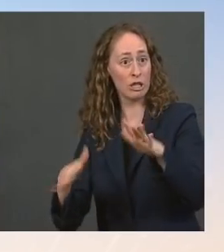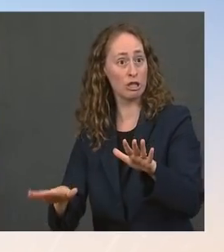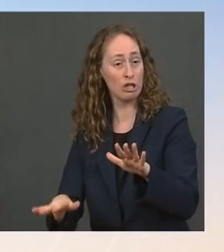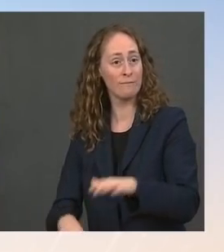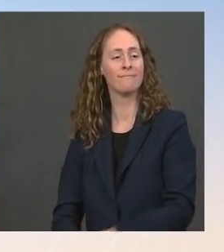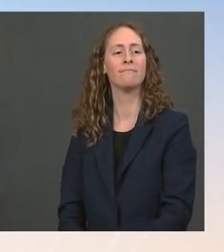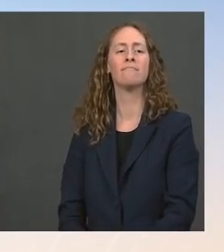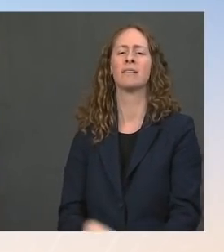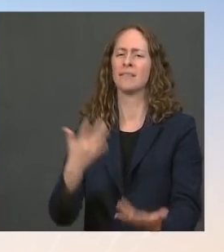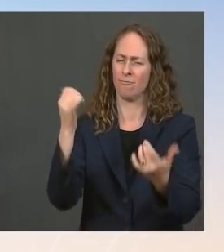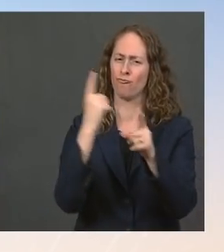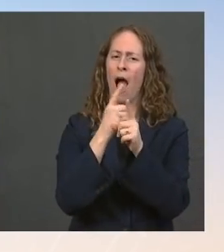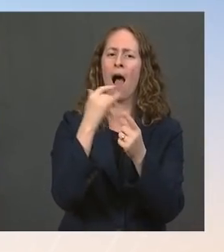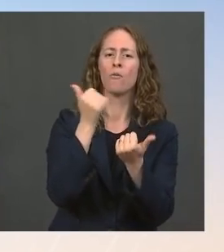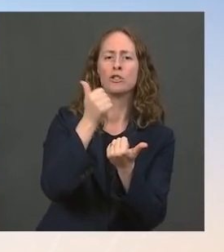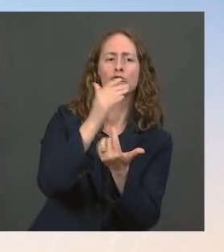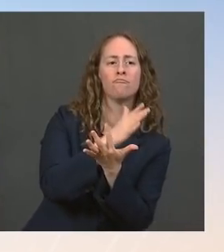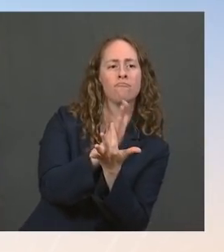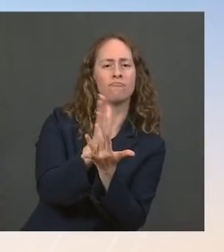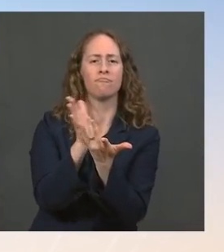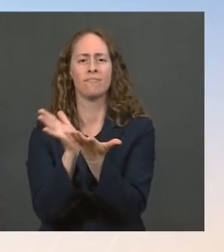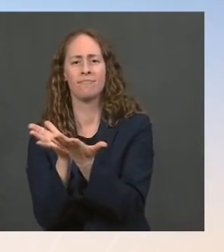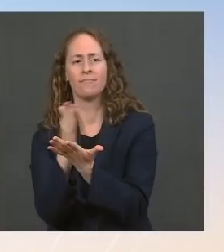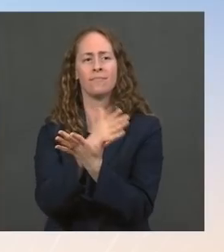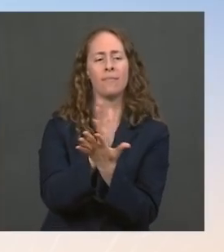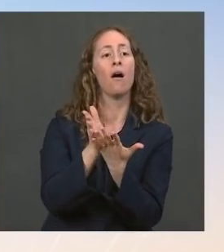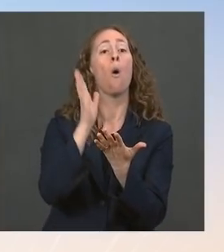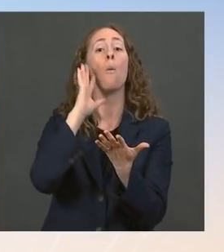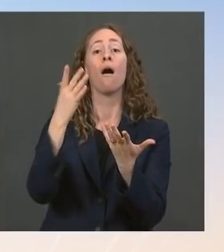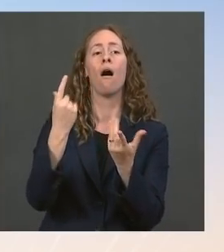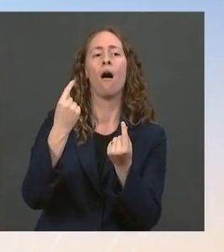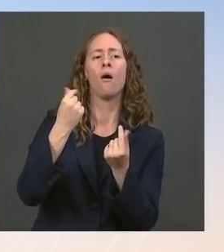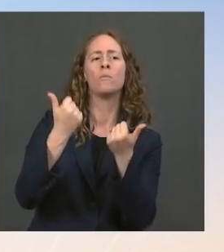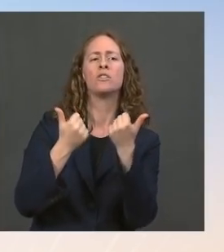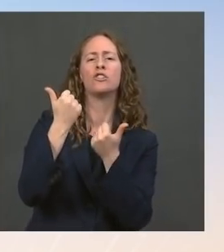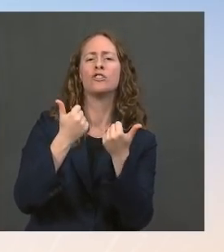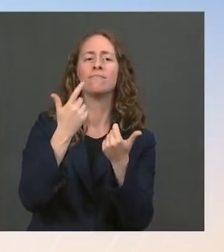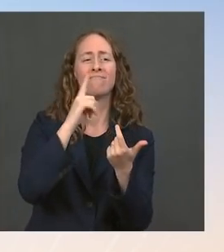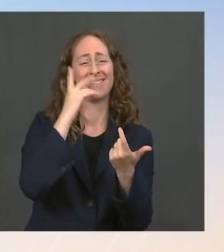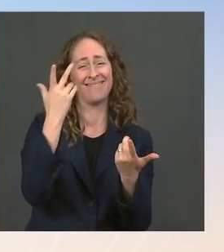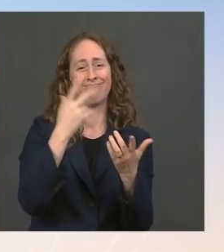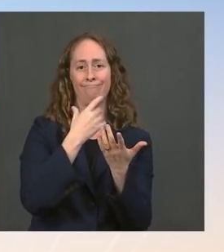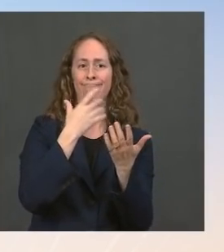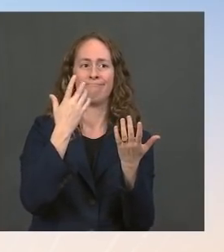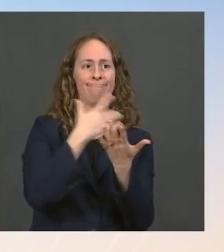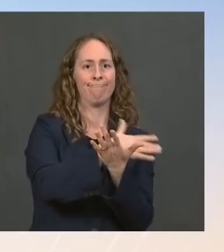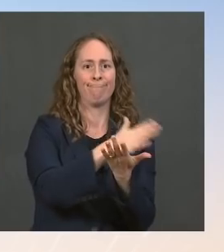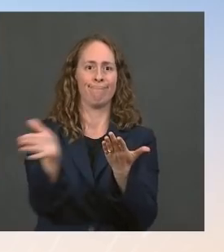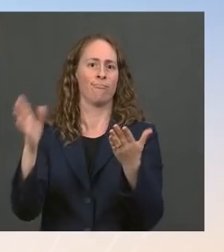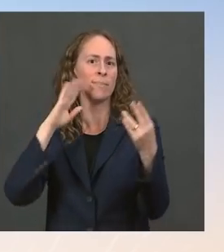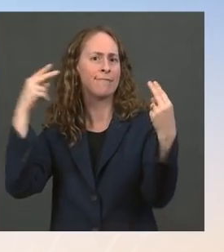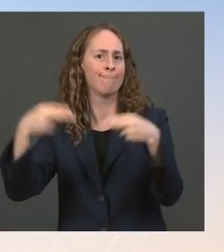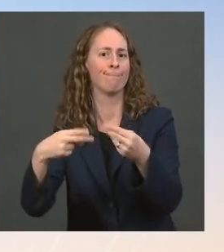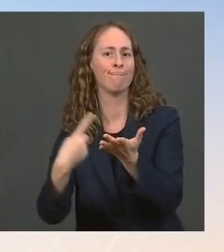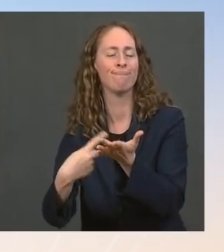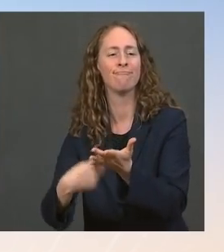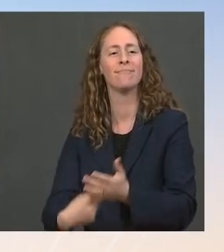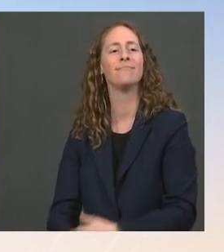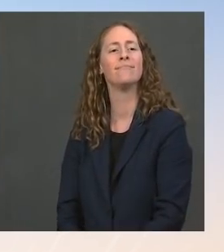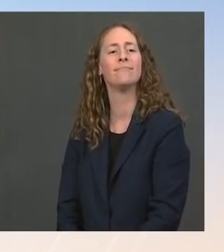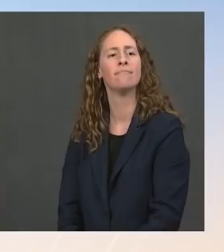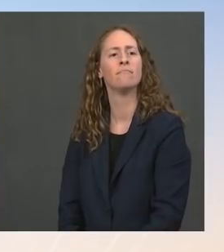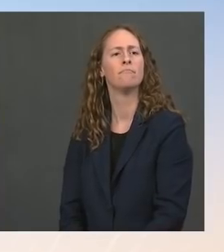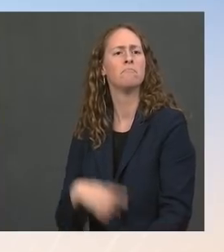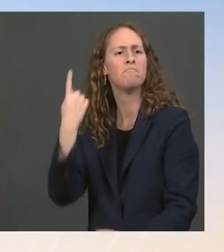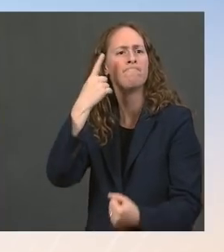And the next step is to have a discussion with a range of members about the path forward. And then on Haiti, we saw the U.S. Special Envoy,